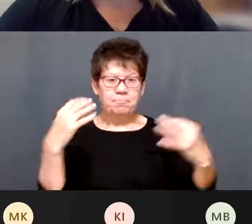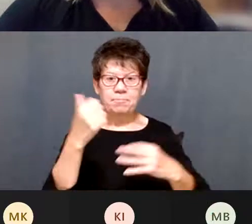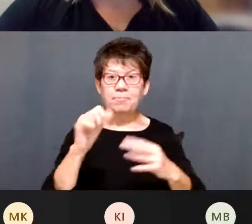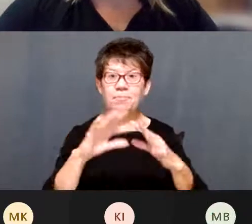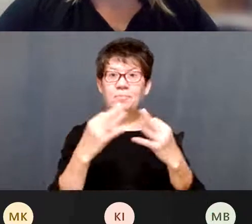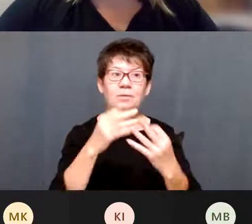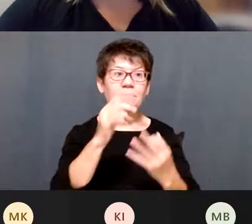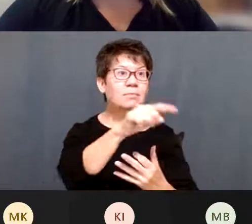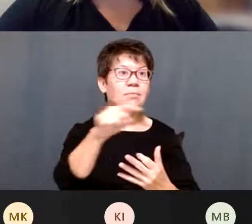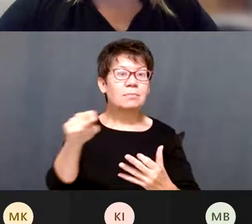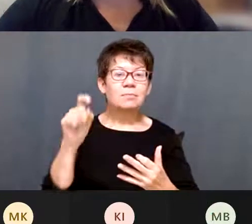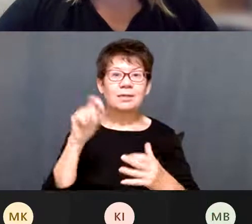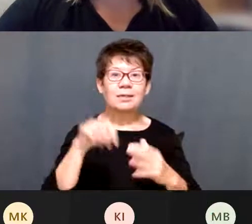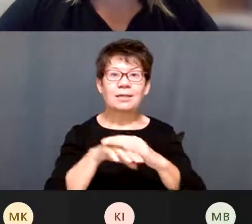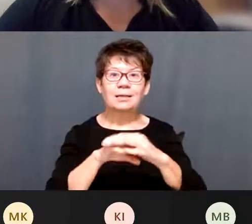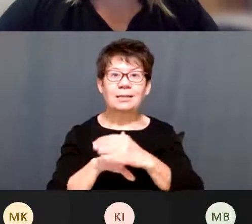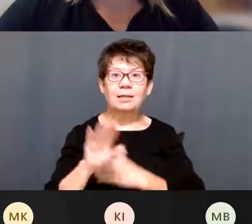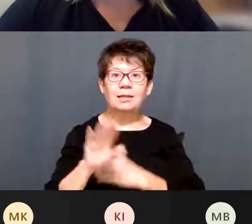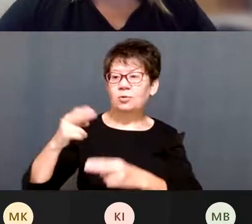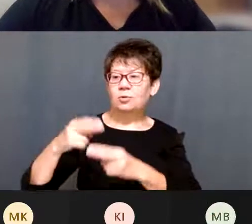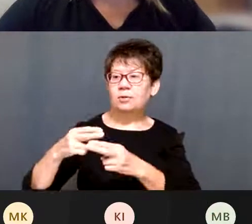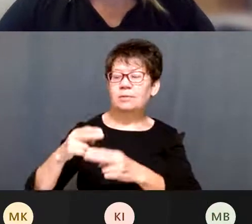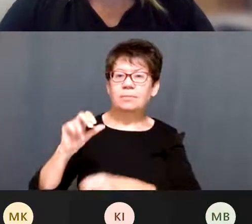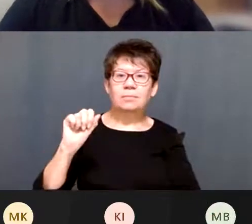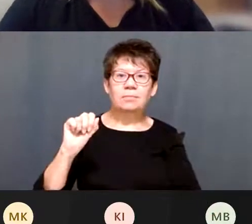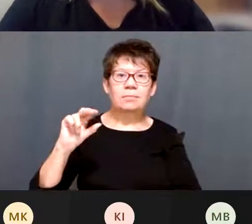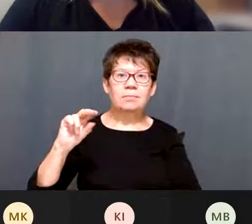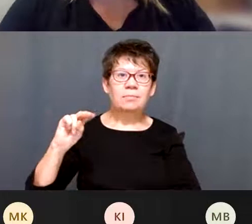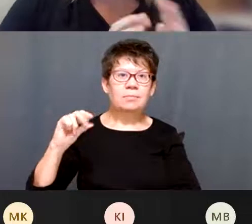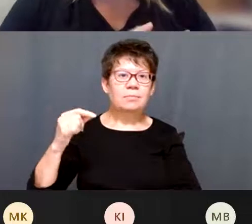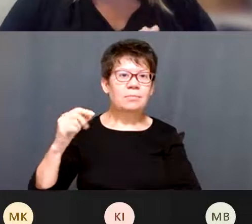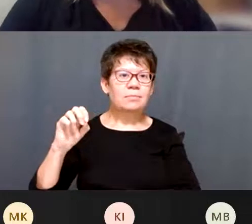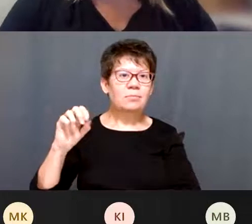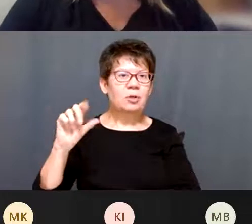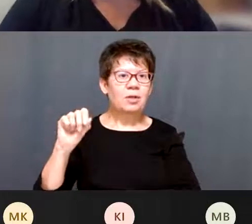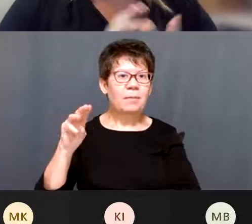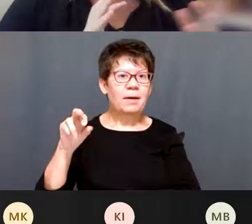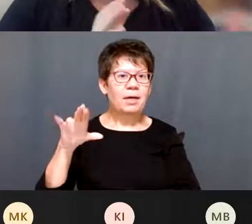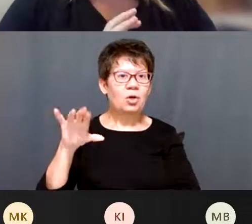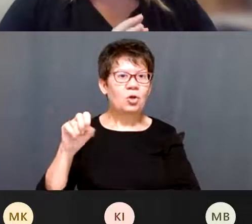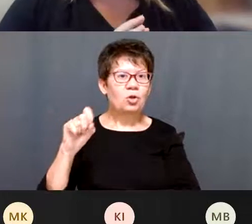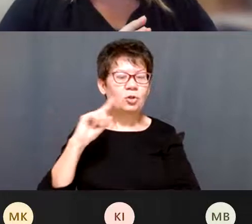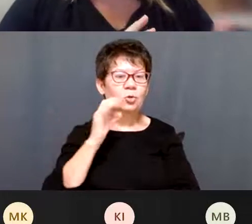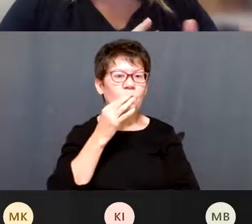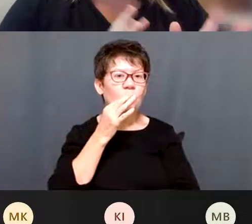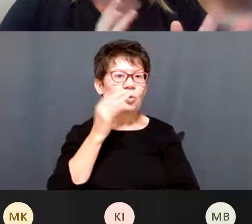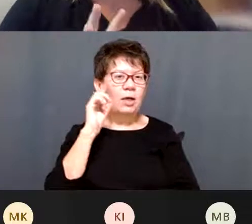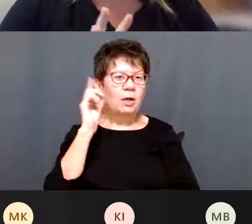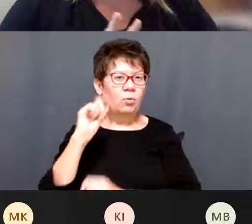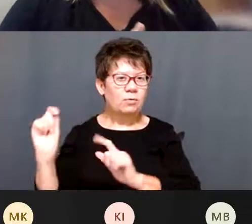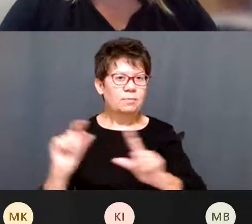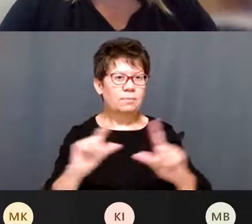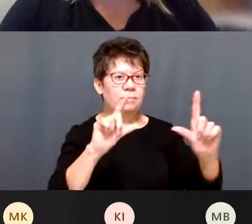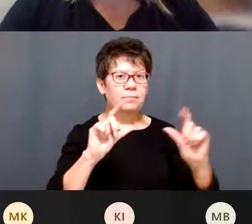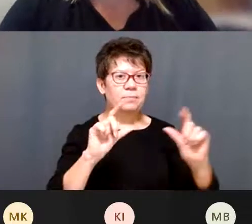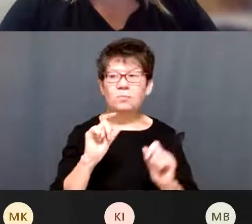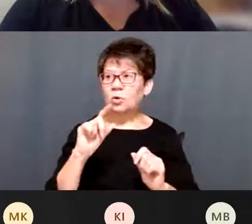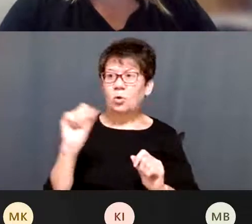need those services. Her name is Angela Myers, and in just a second, I will spotlight her. So she should pop up